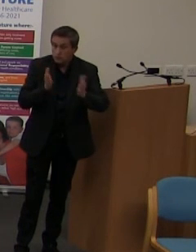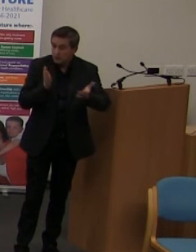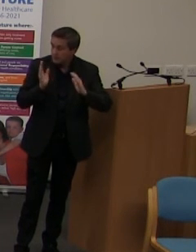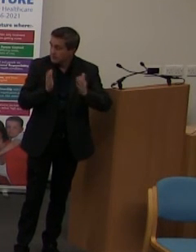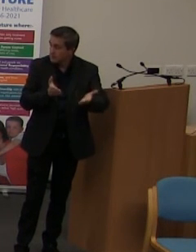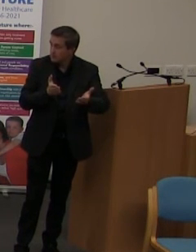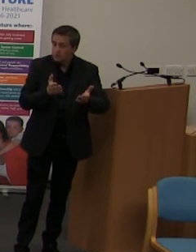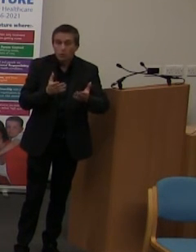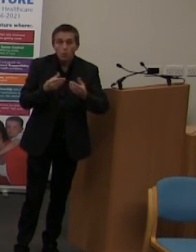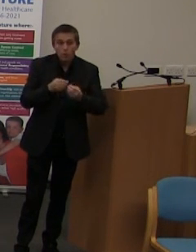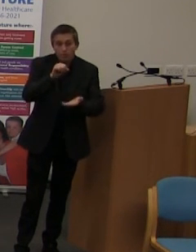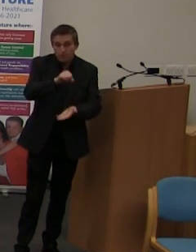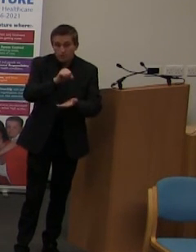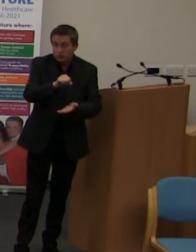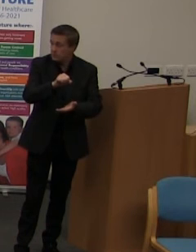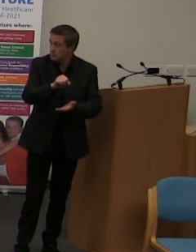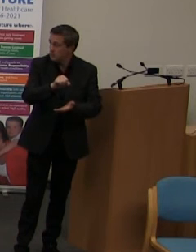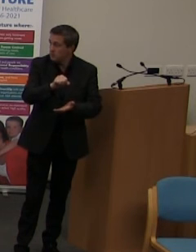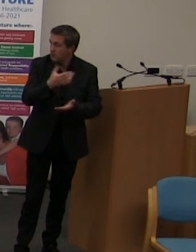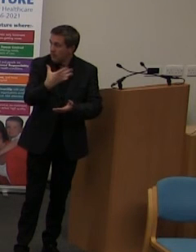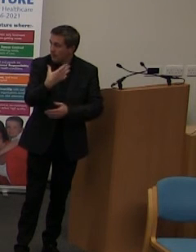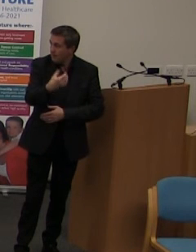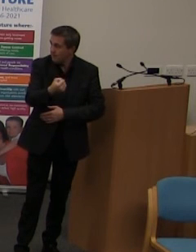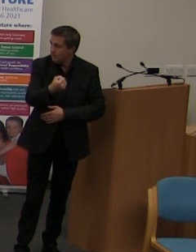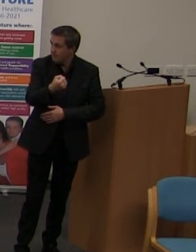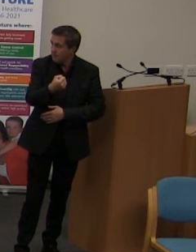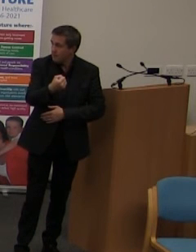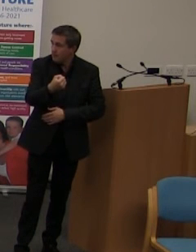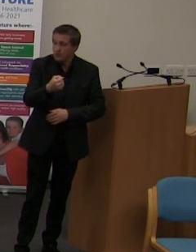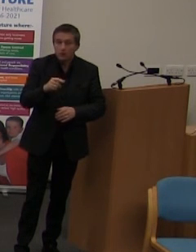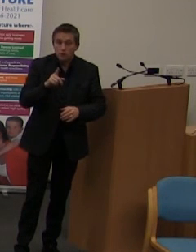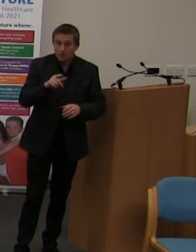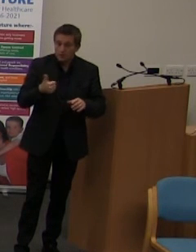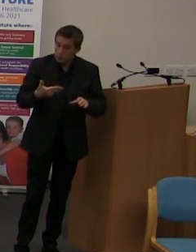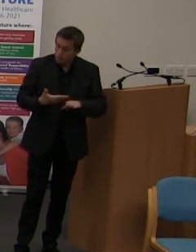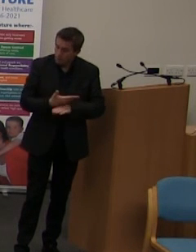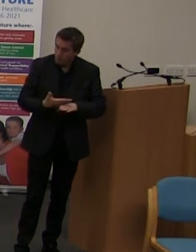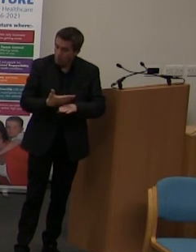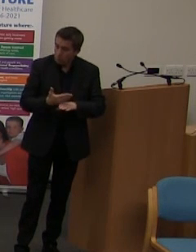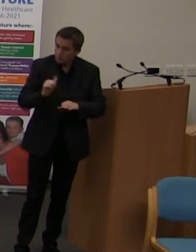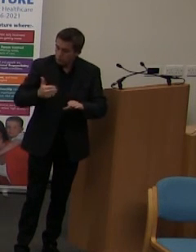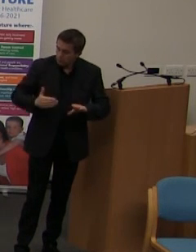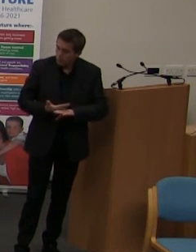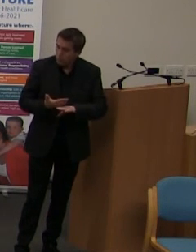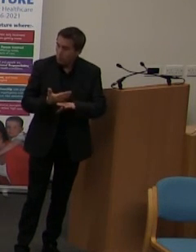within the resources available. In the last few years, it's been a very strong and solid position. And it's also important, I think,